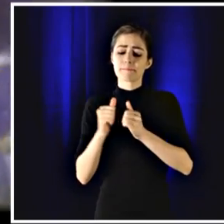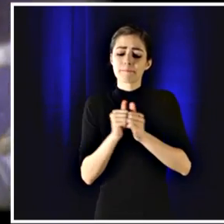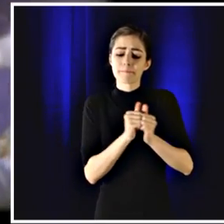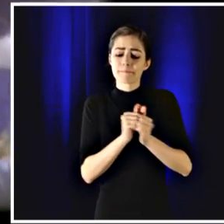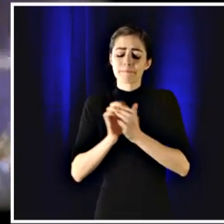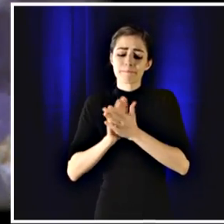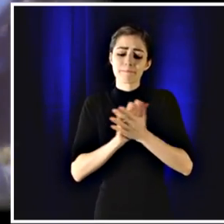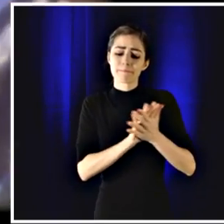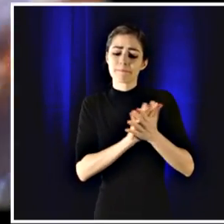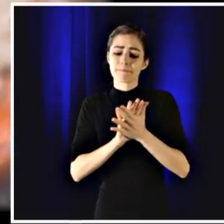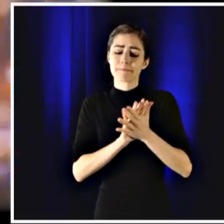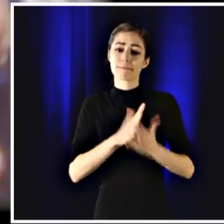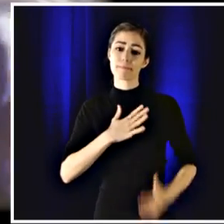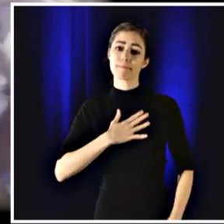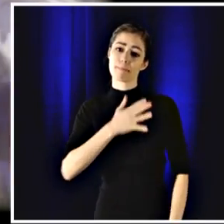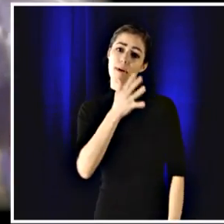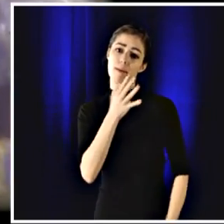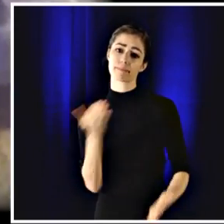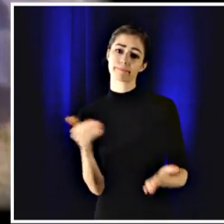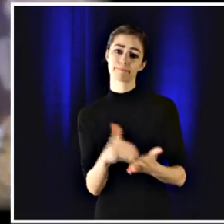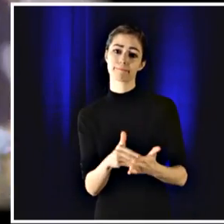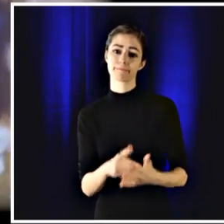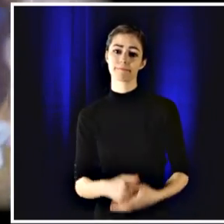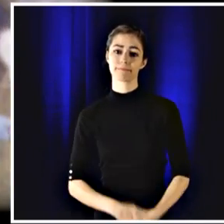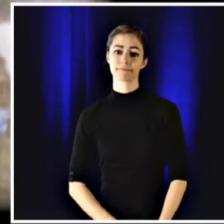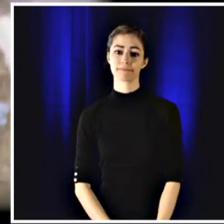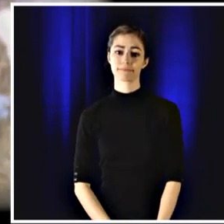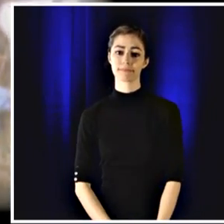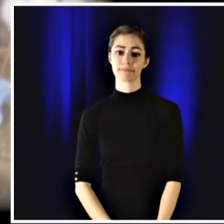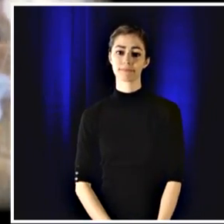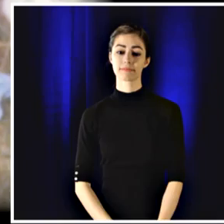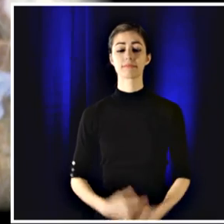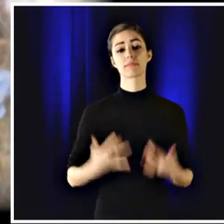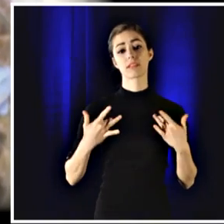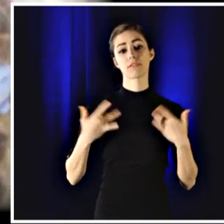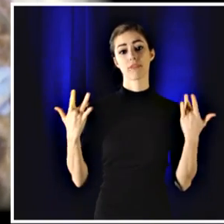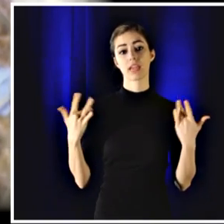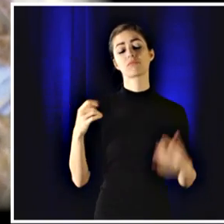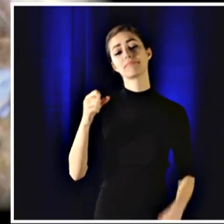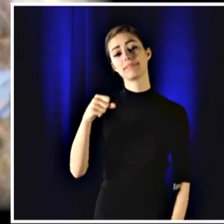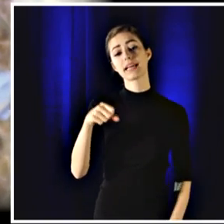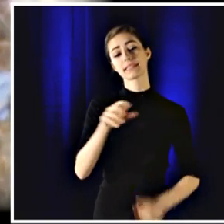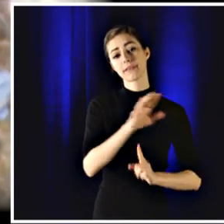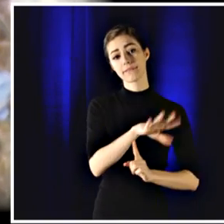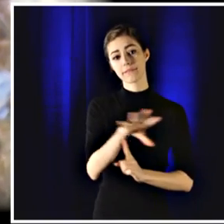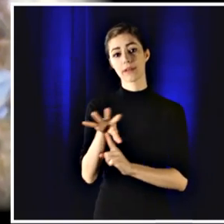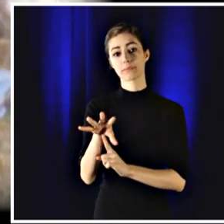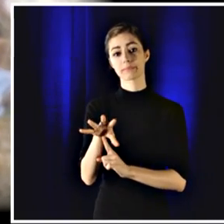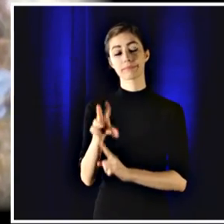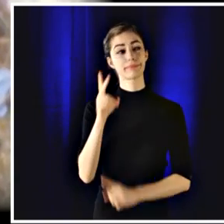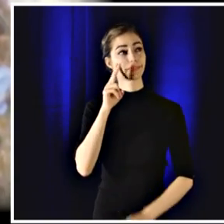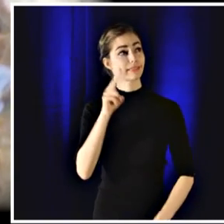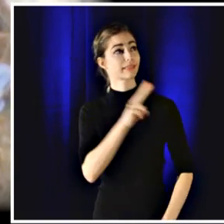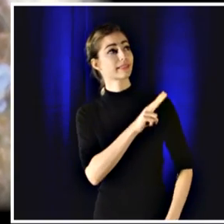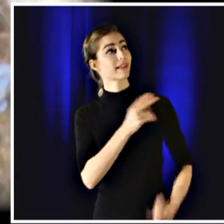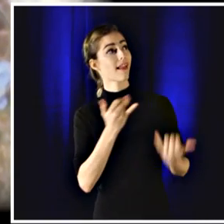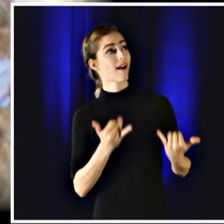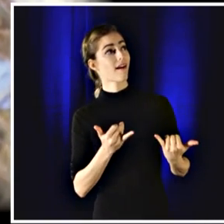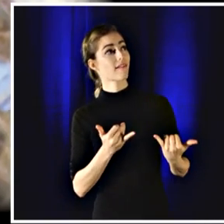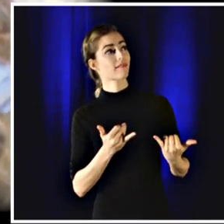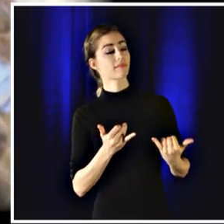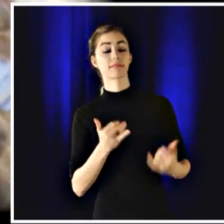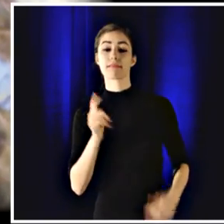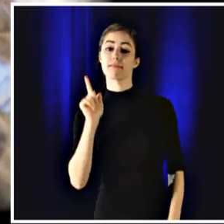And so, part of this ritual was indeed filmed, which is what you're seeing right now, and then it was